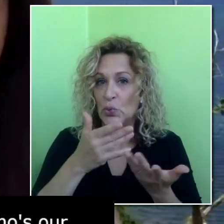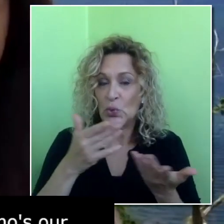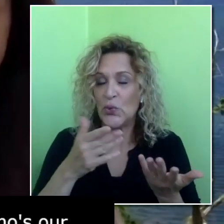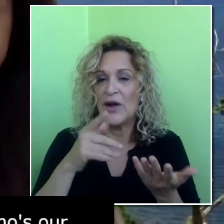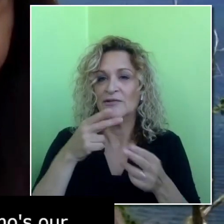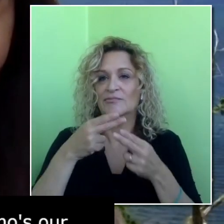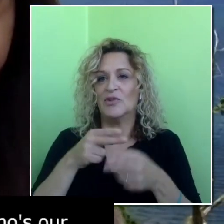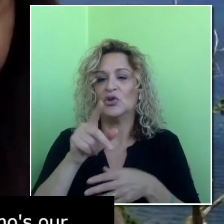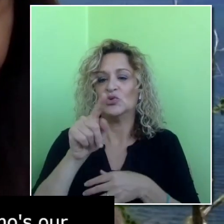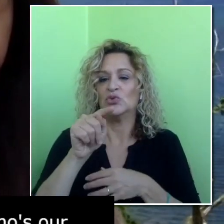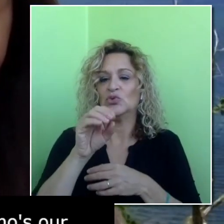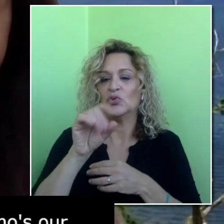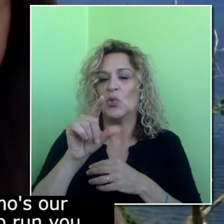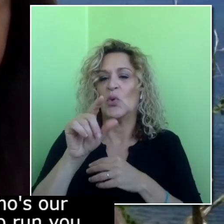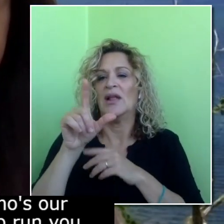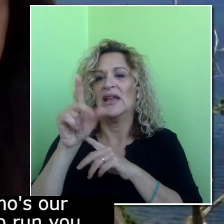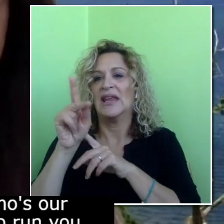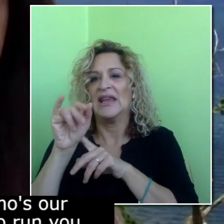Gunilla?